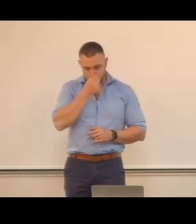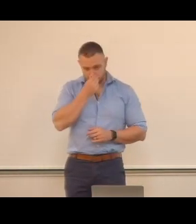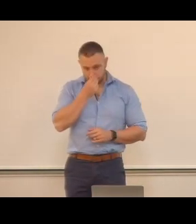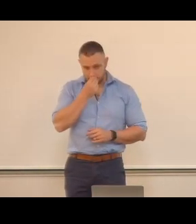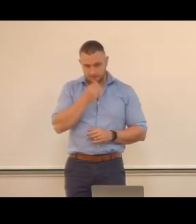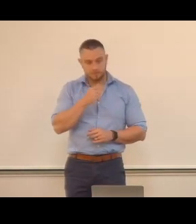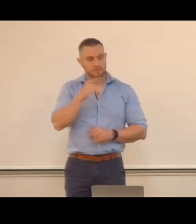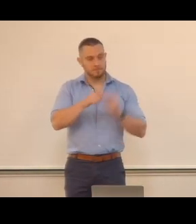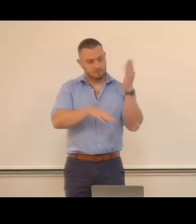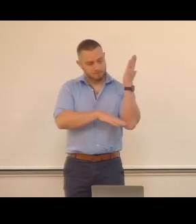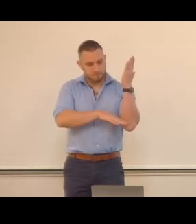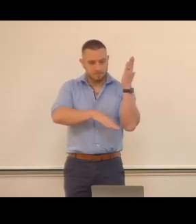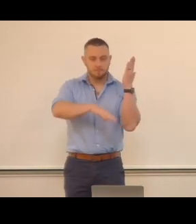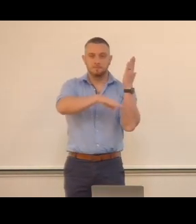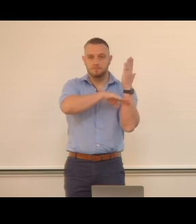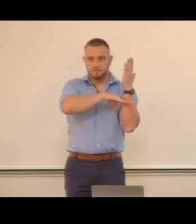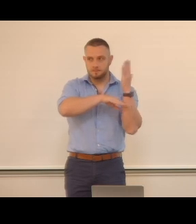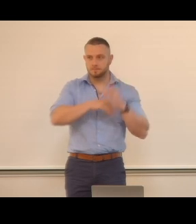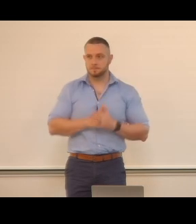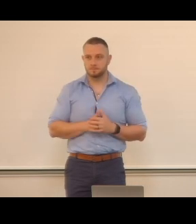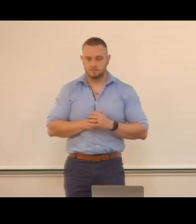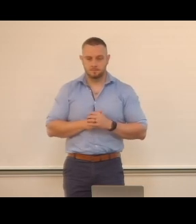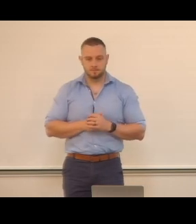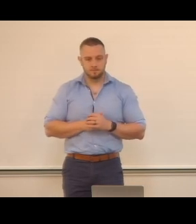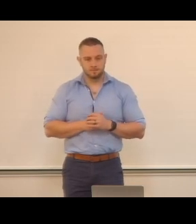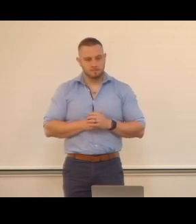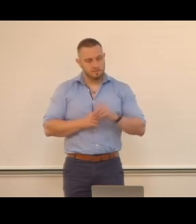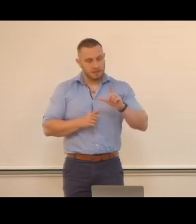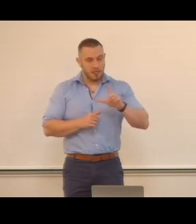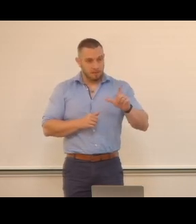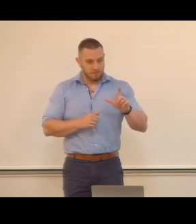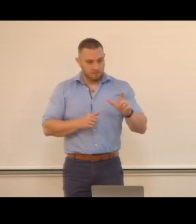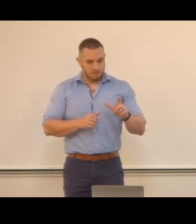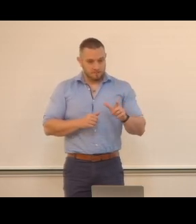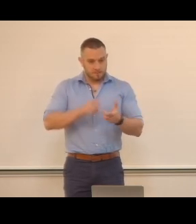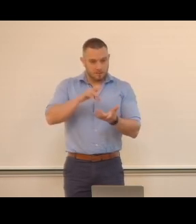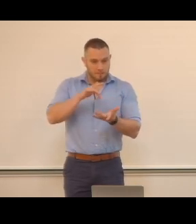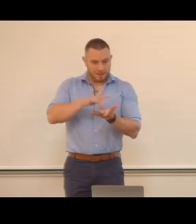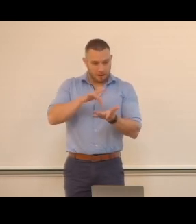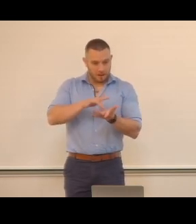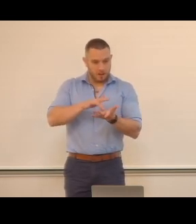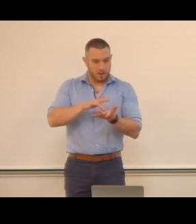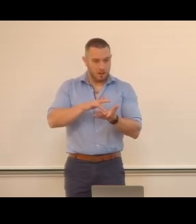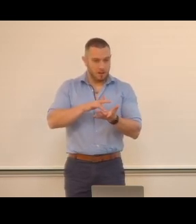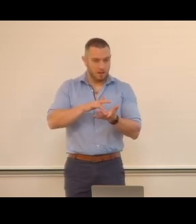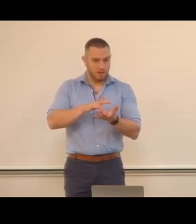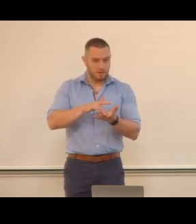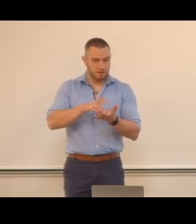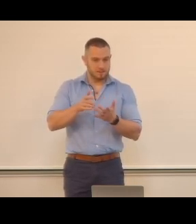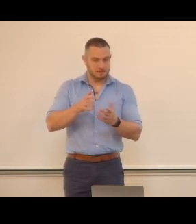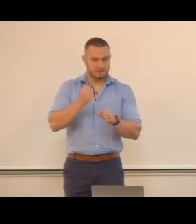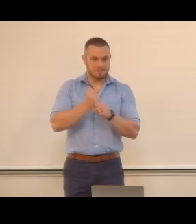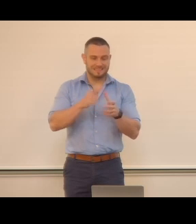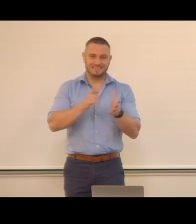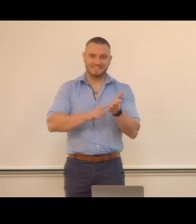So this is in the upper level. On the left, you see the middle floor is where your galley table is, starting with the